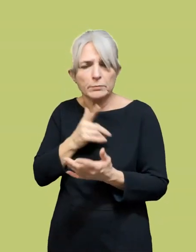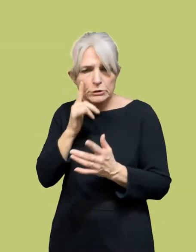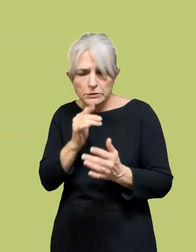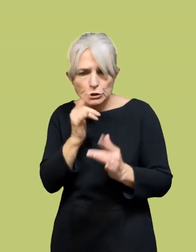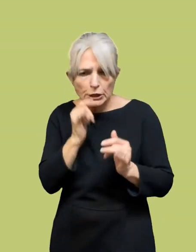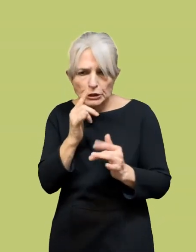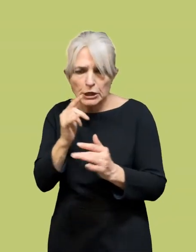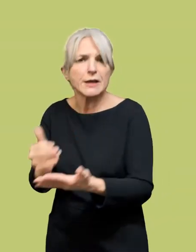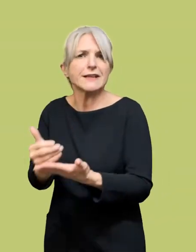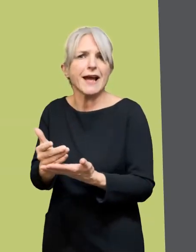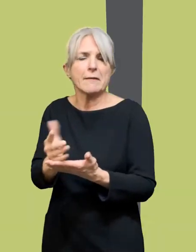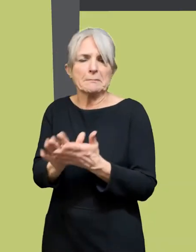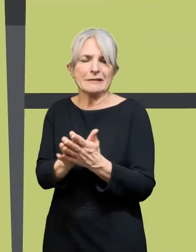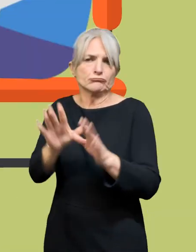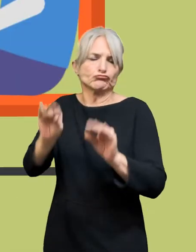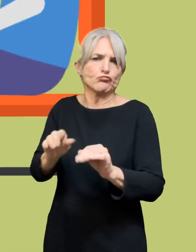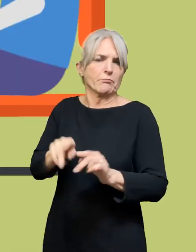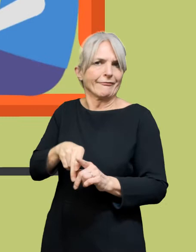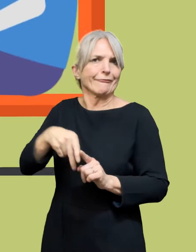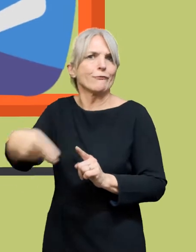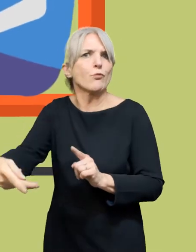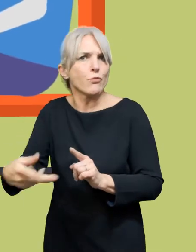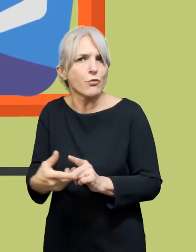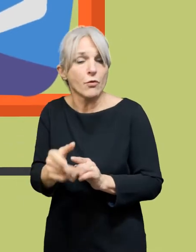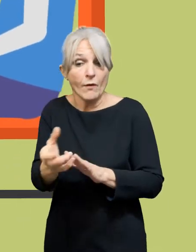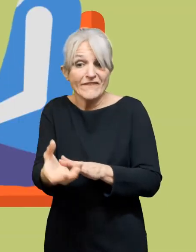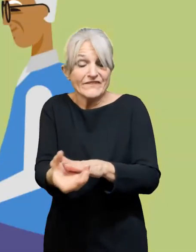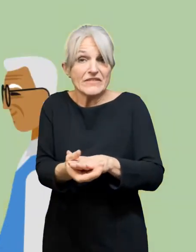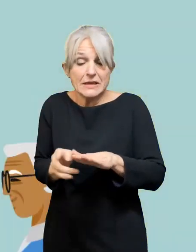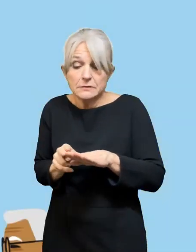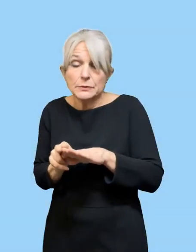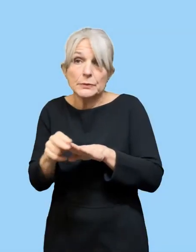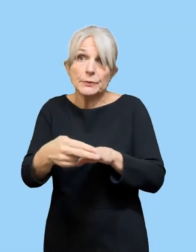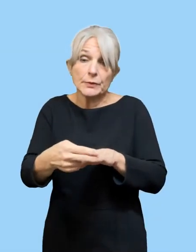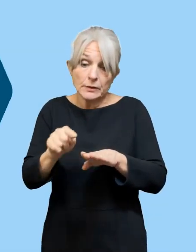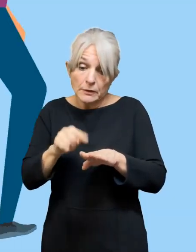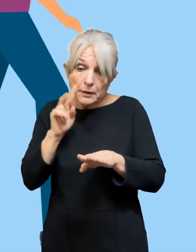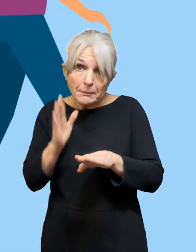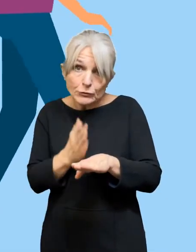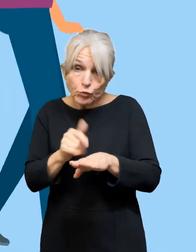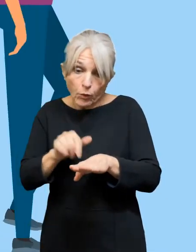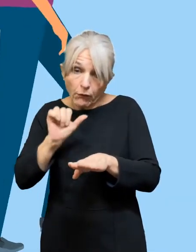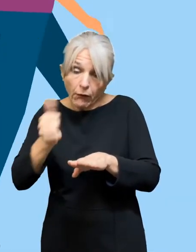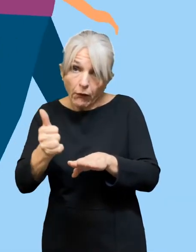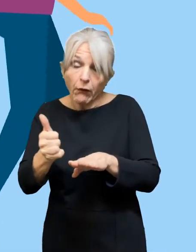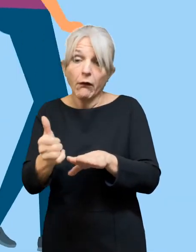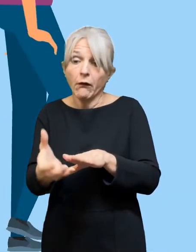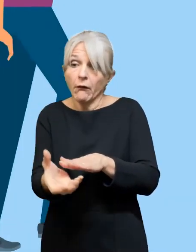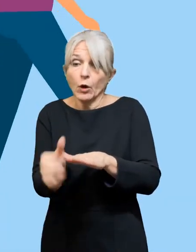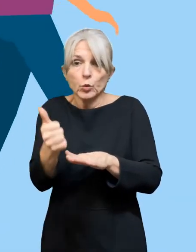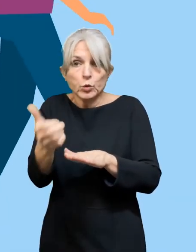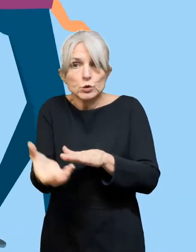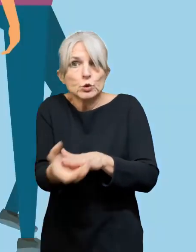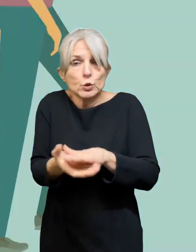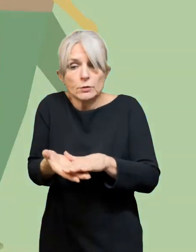feet are healthy, toenails cut and wear supportive footwear.